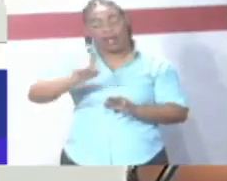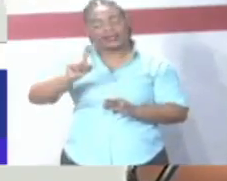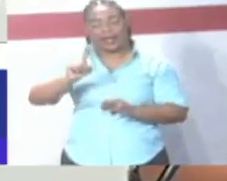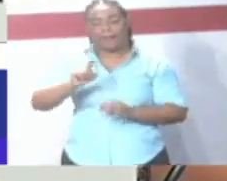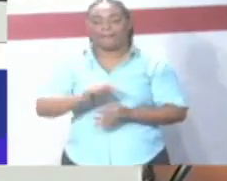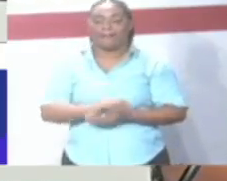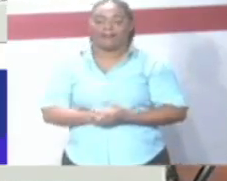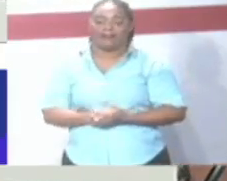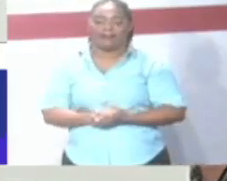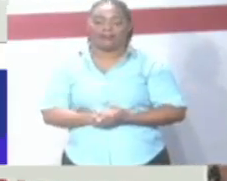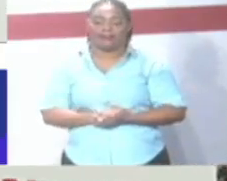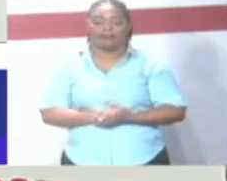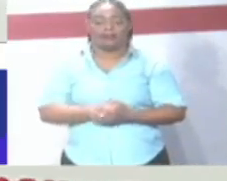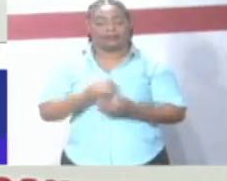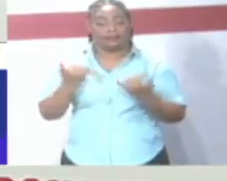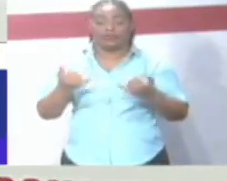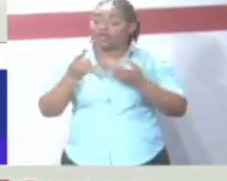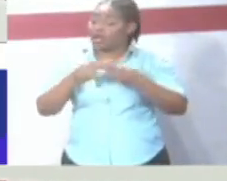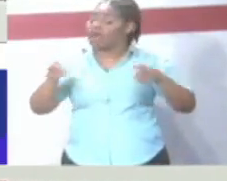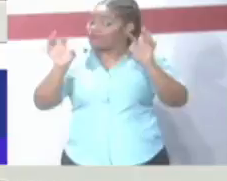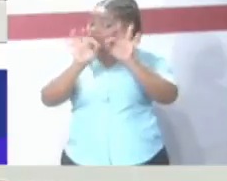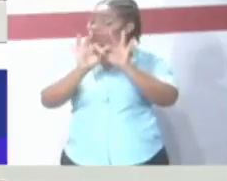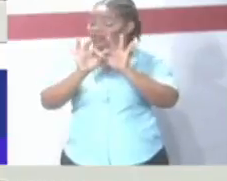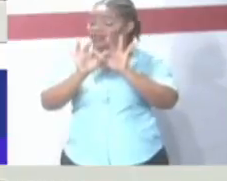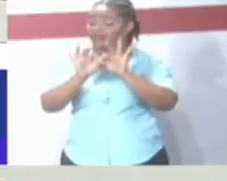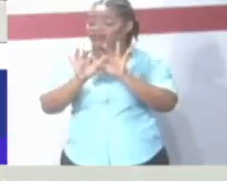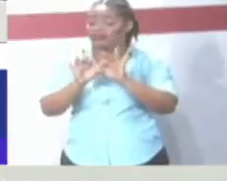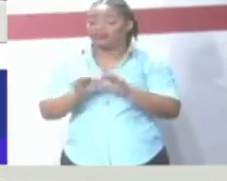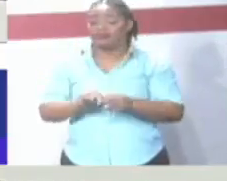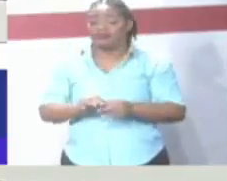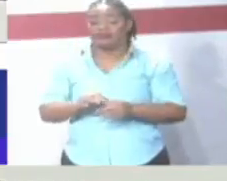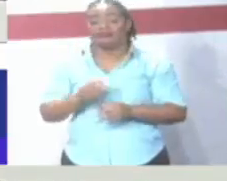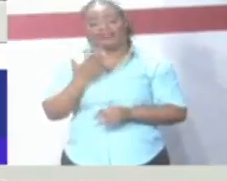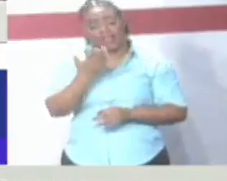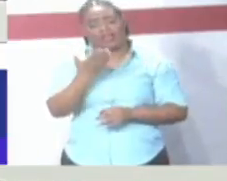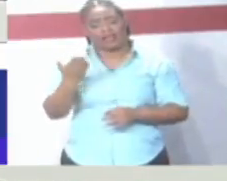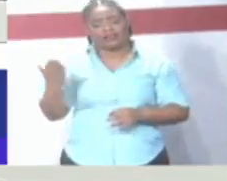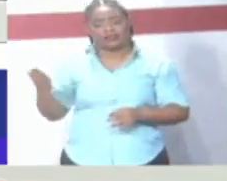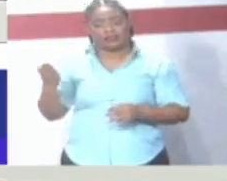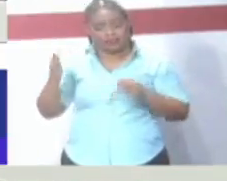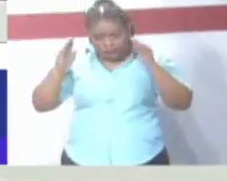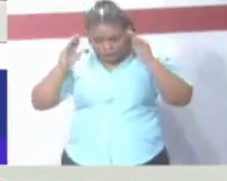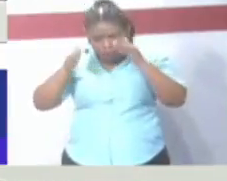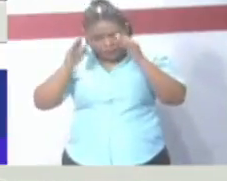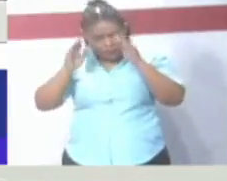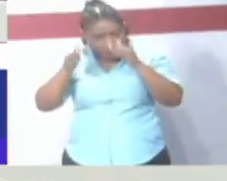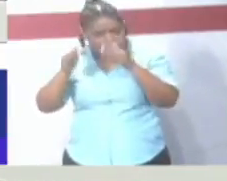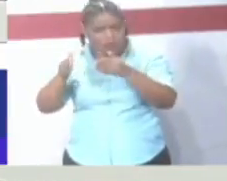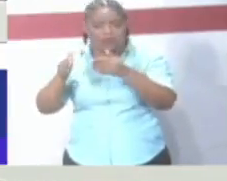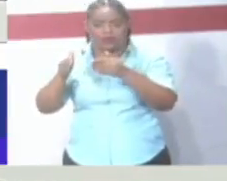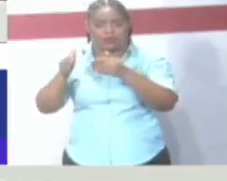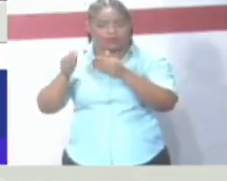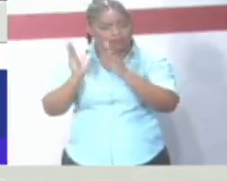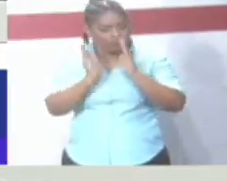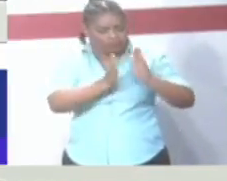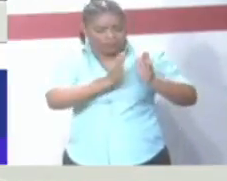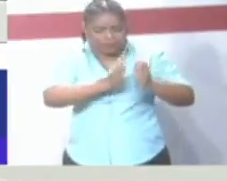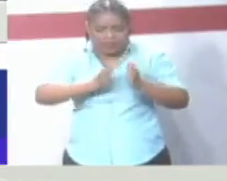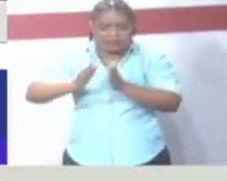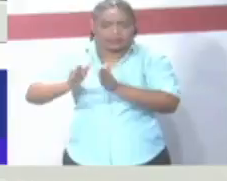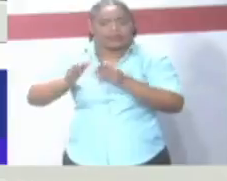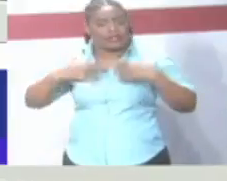important concern that was raised, and it centered around the preparedness of the parallel healthcare system and the entire health